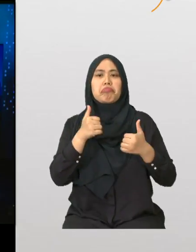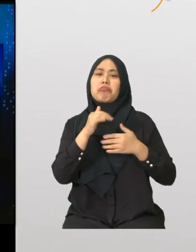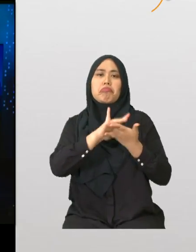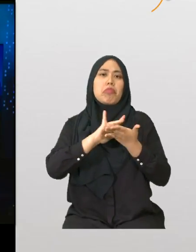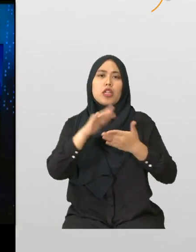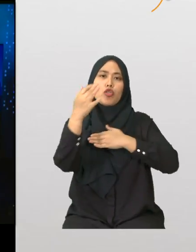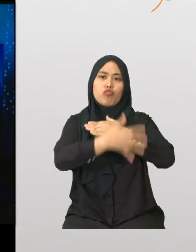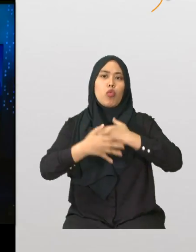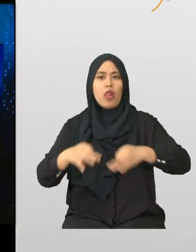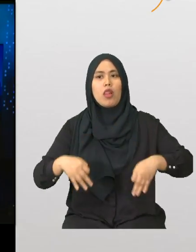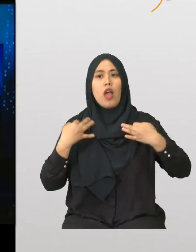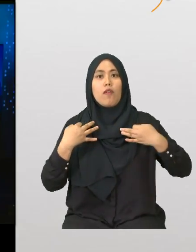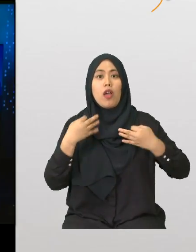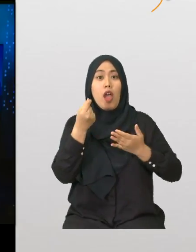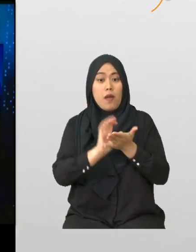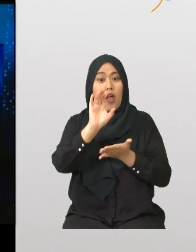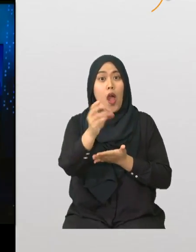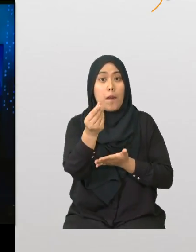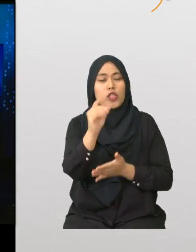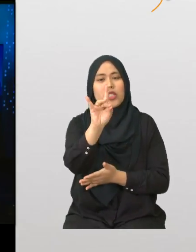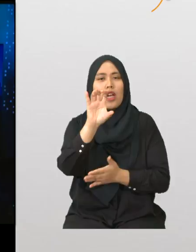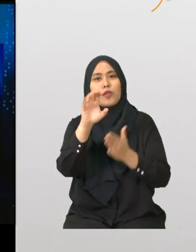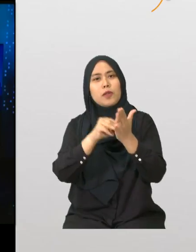amounted to over $800 million.